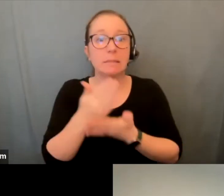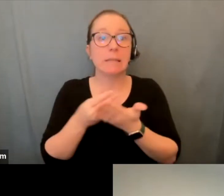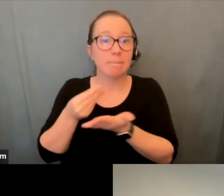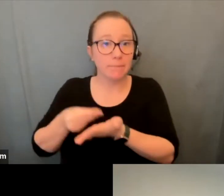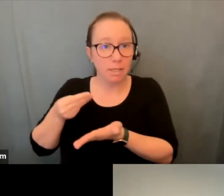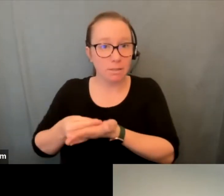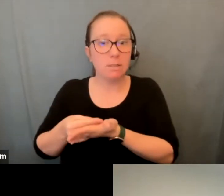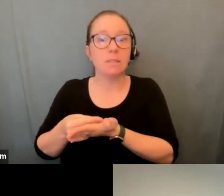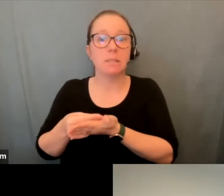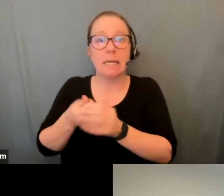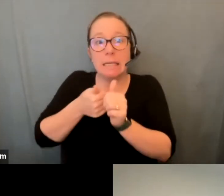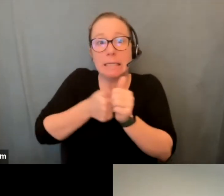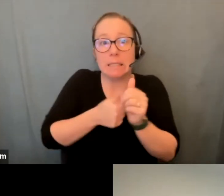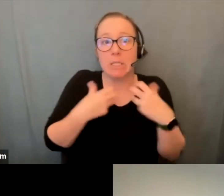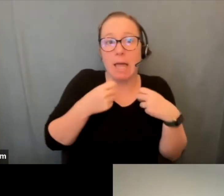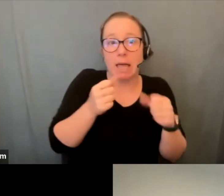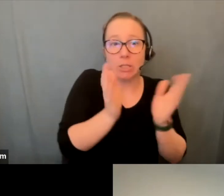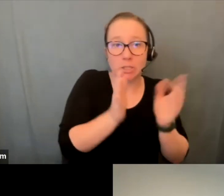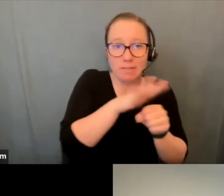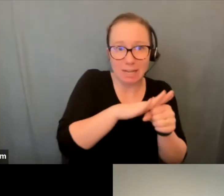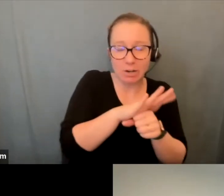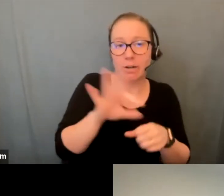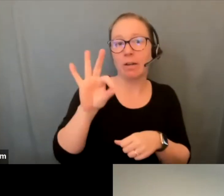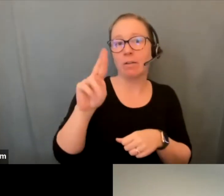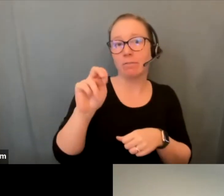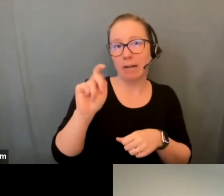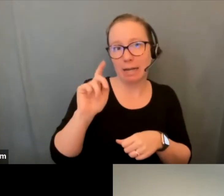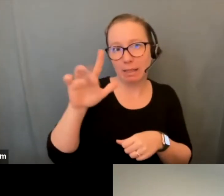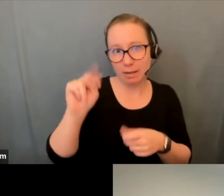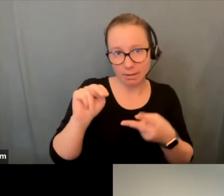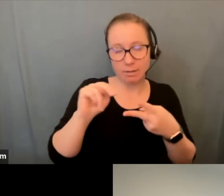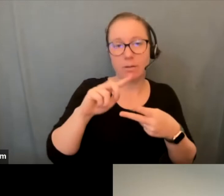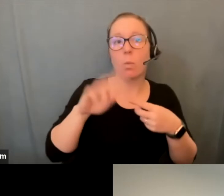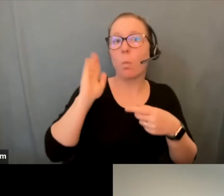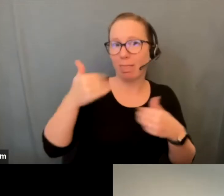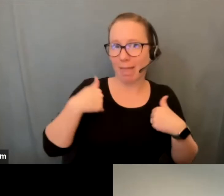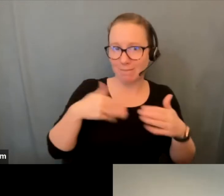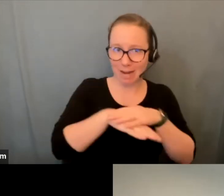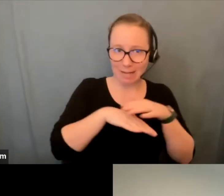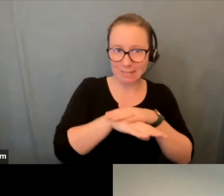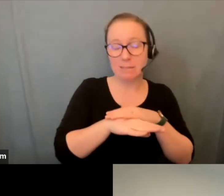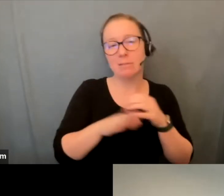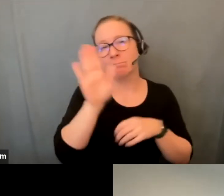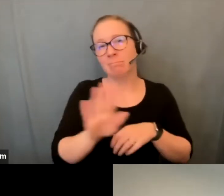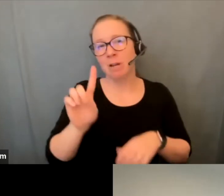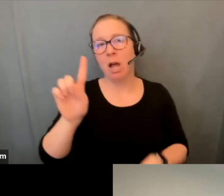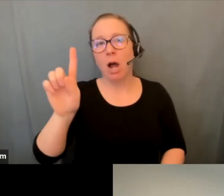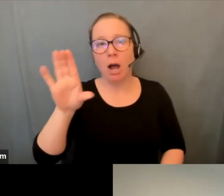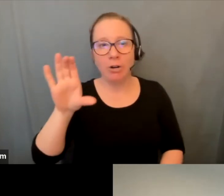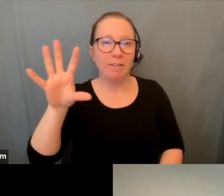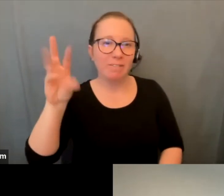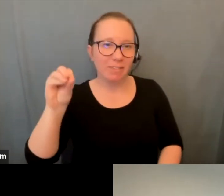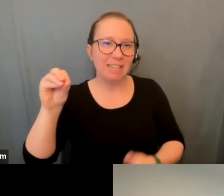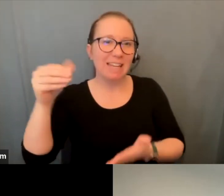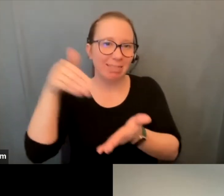each health service area, so Franklin and Grand Isle County, through this work will have access to approximately $150,000